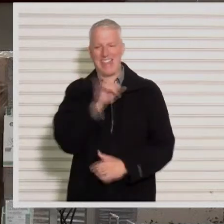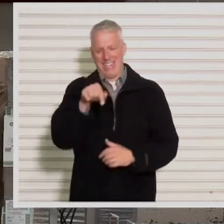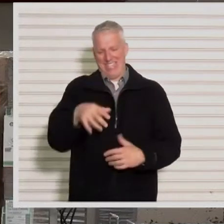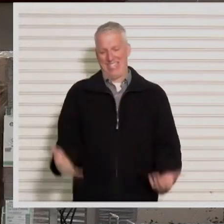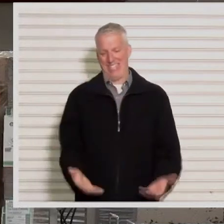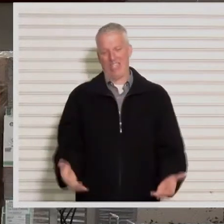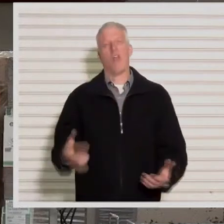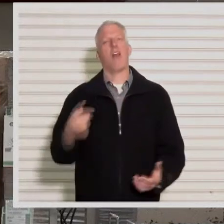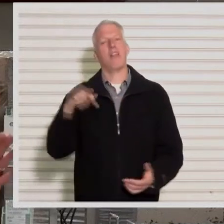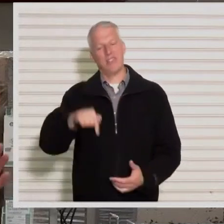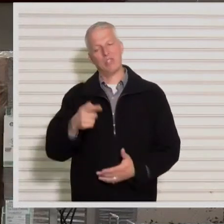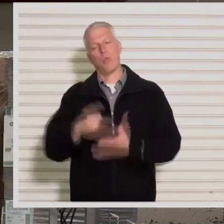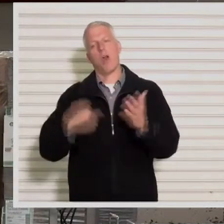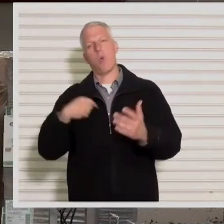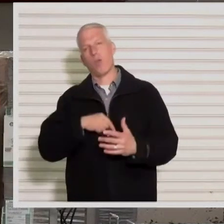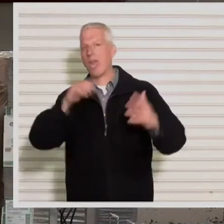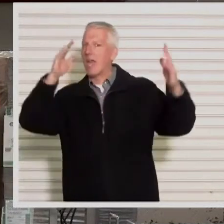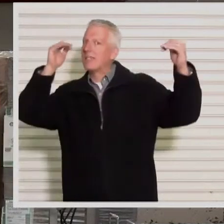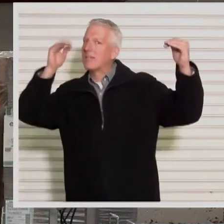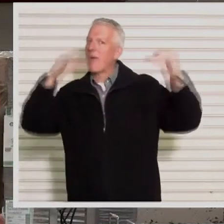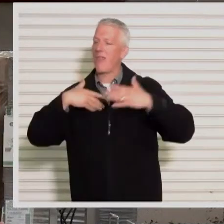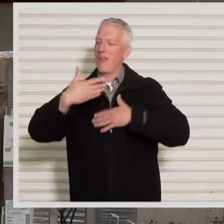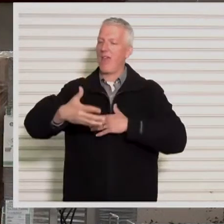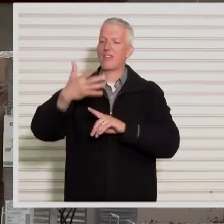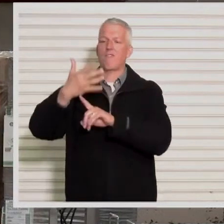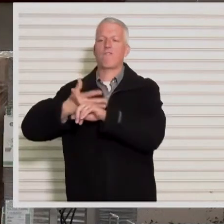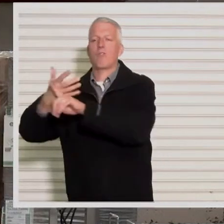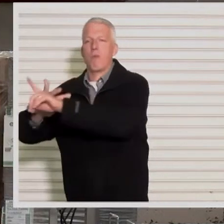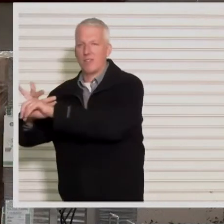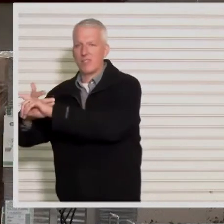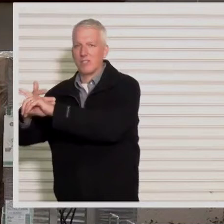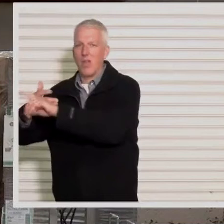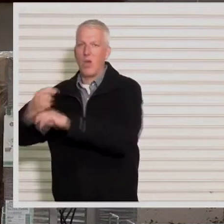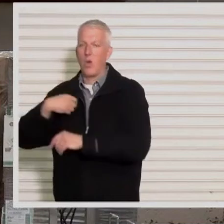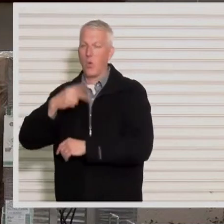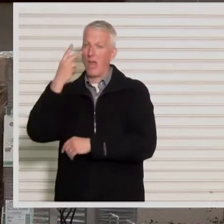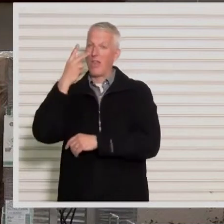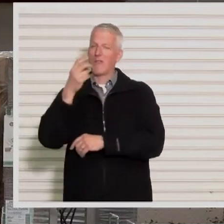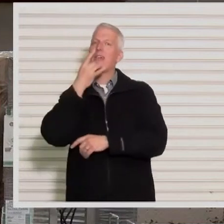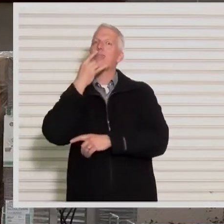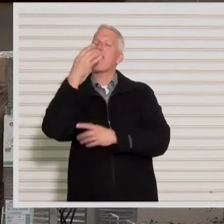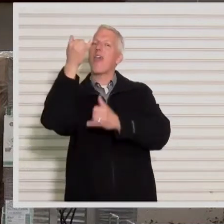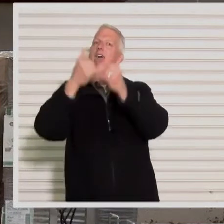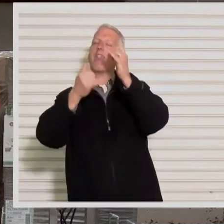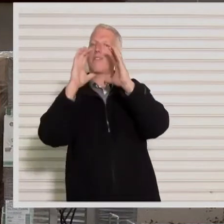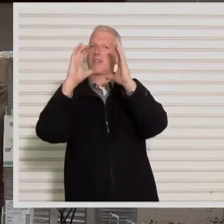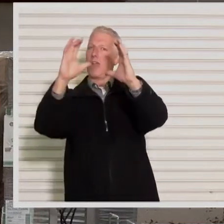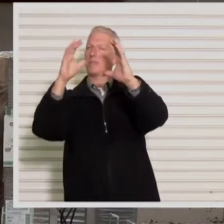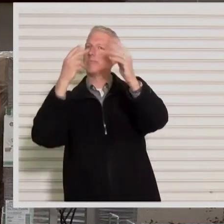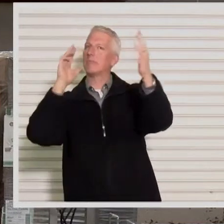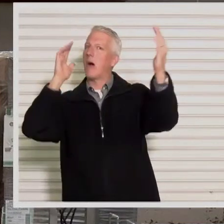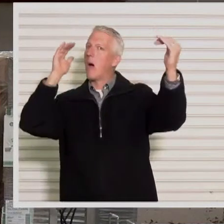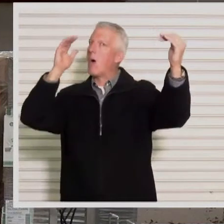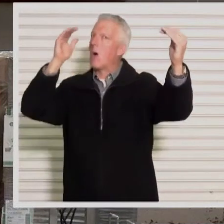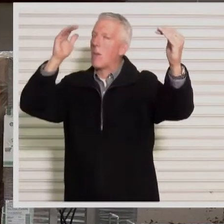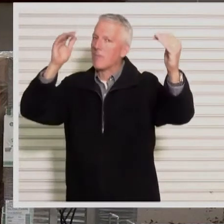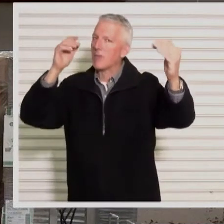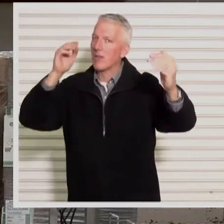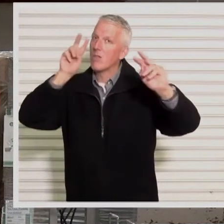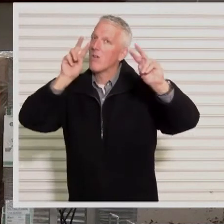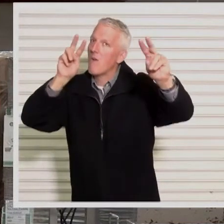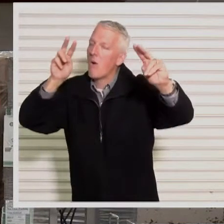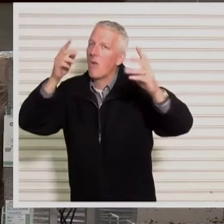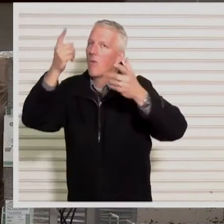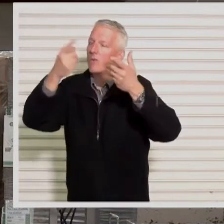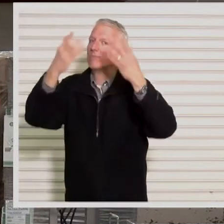we anticipate over the course of the next few months. We talk about light at the end of the tunnel. There's light at the end of the tunnel. You heard it last night from the